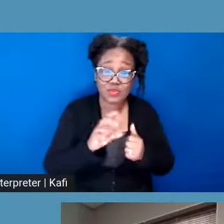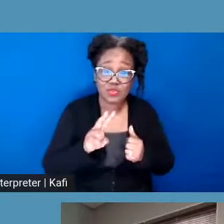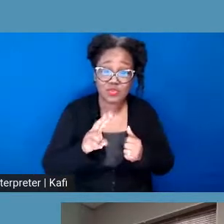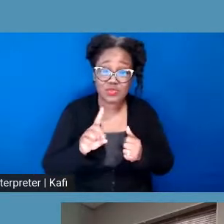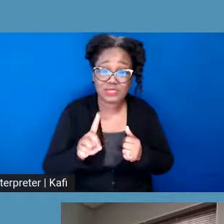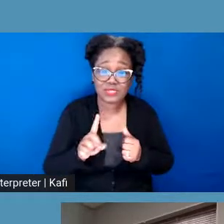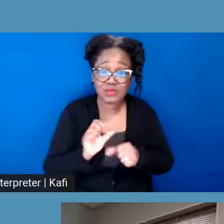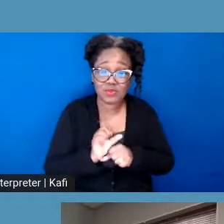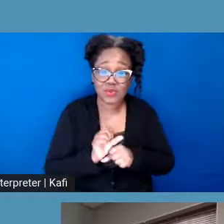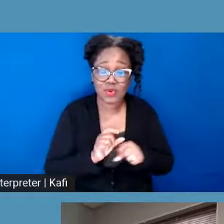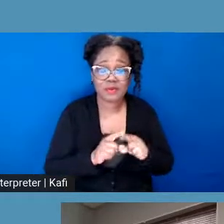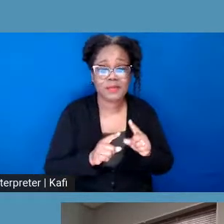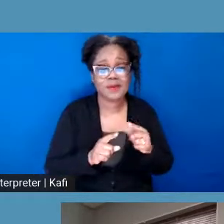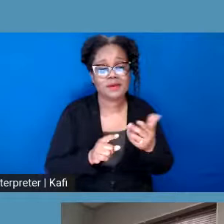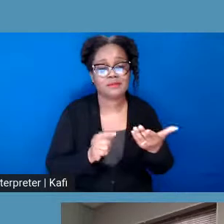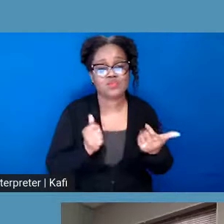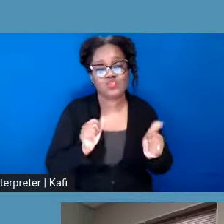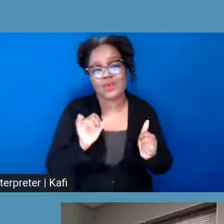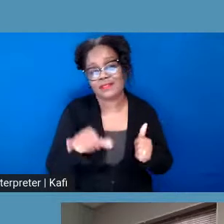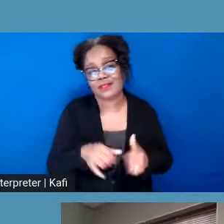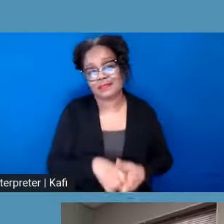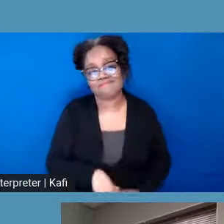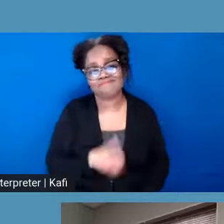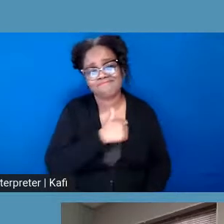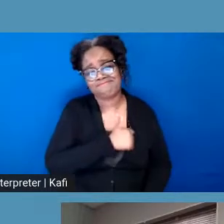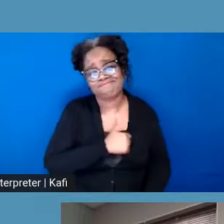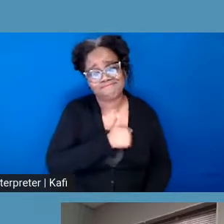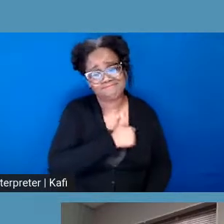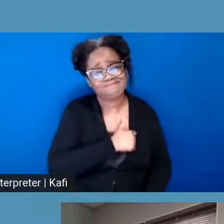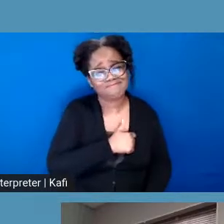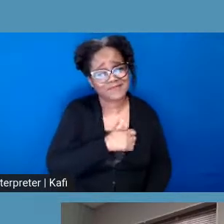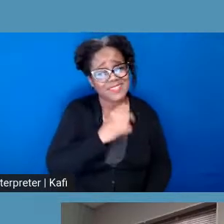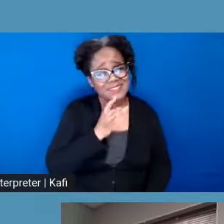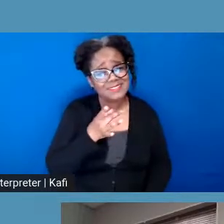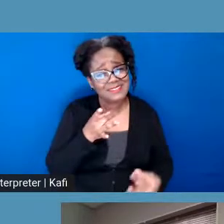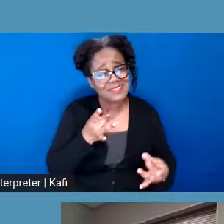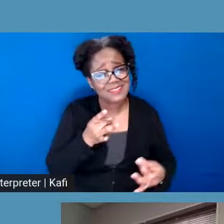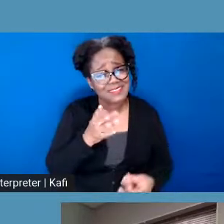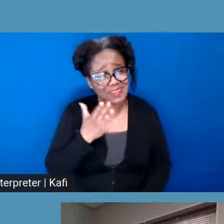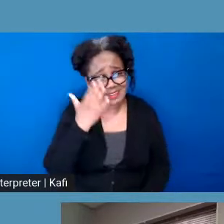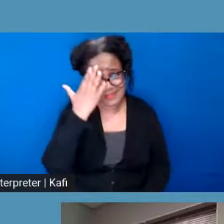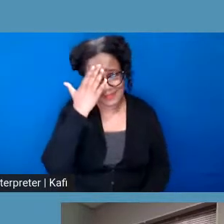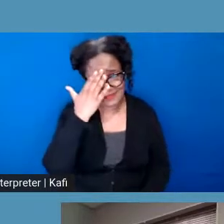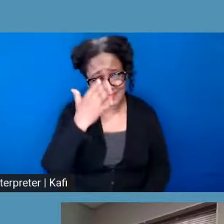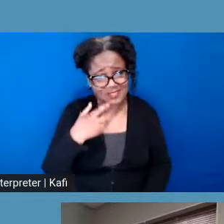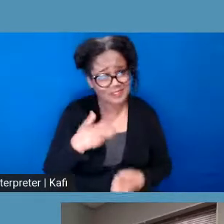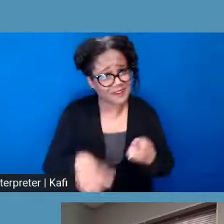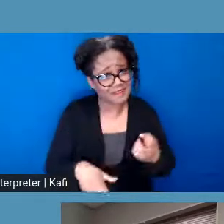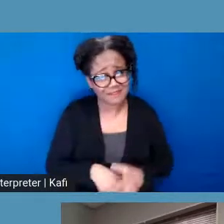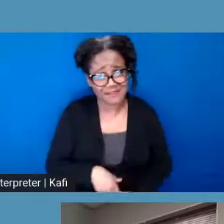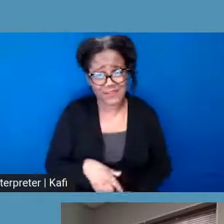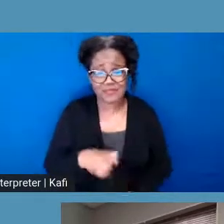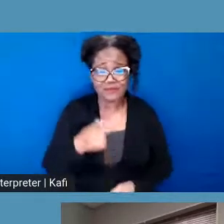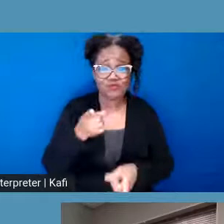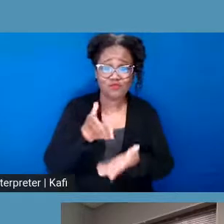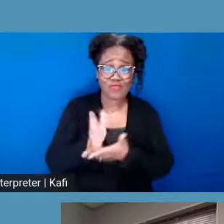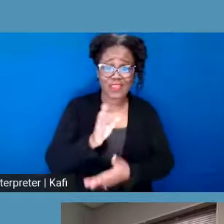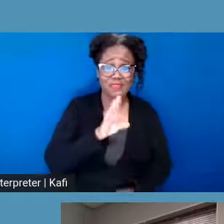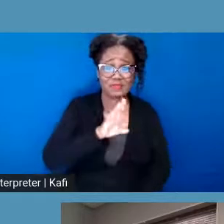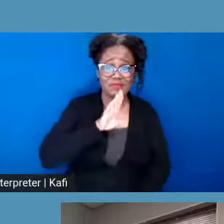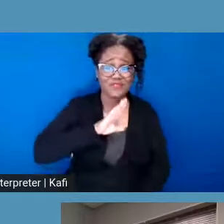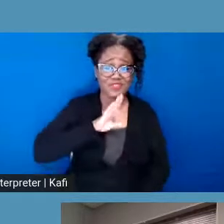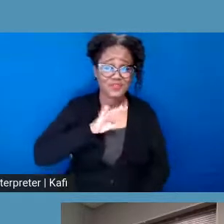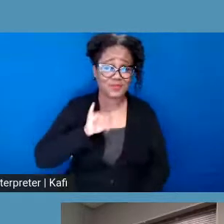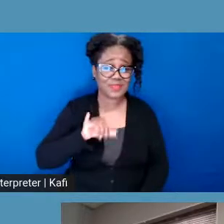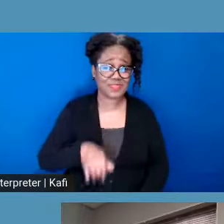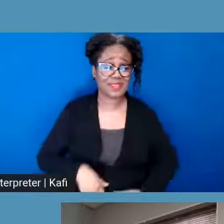if you had something big enough. But yeah, I'm sorry, that is a tricky one. you were right to be frustrated with it. I'm